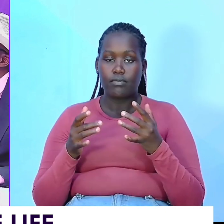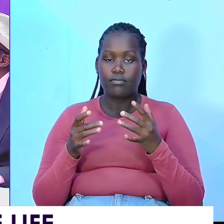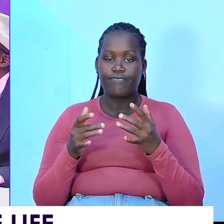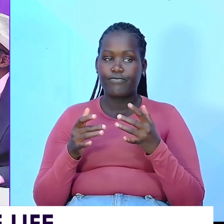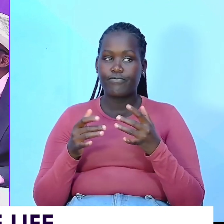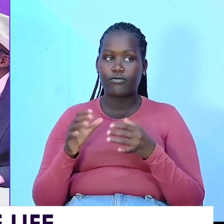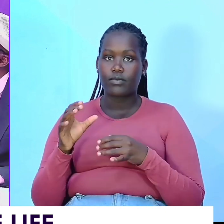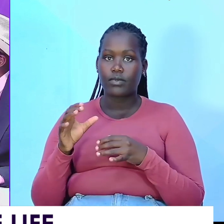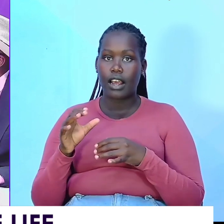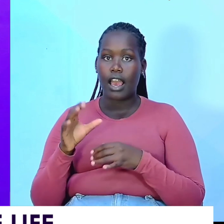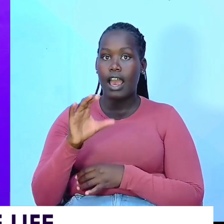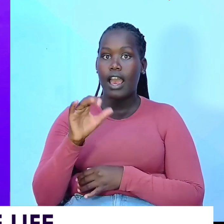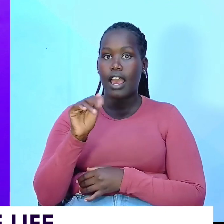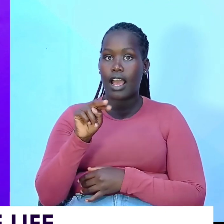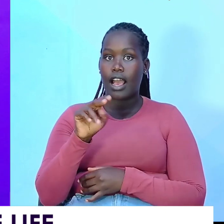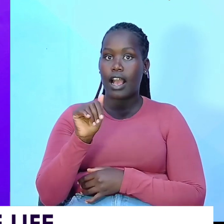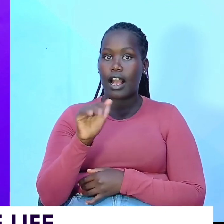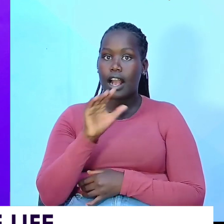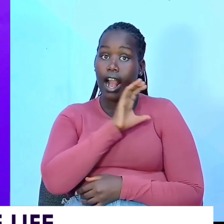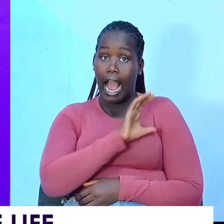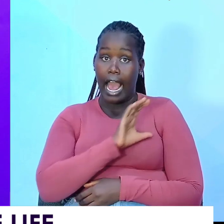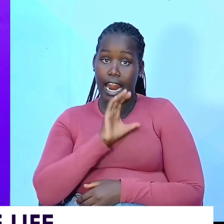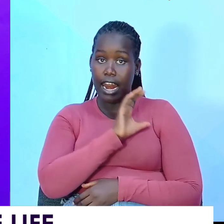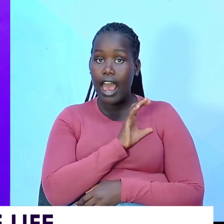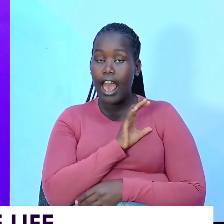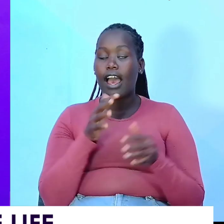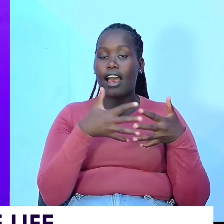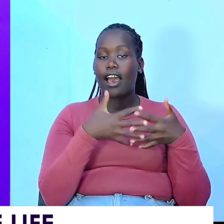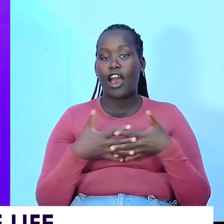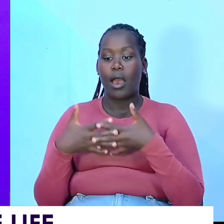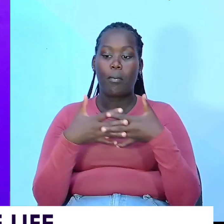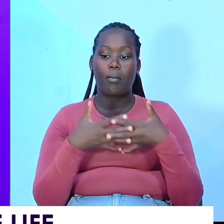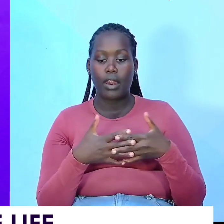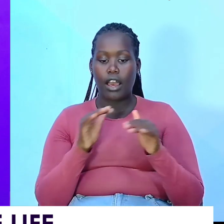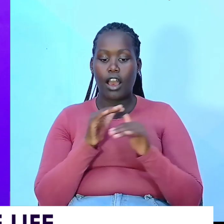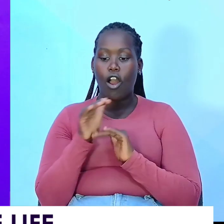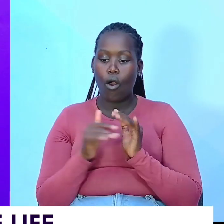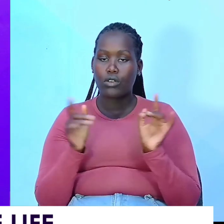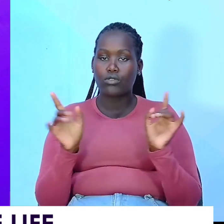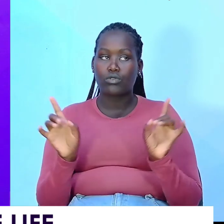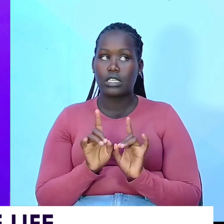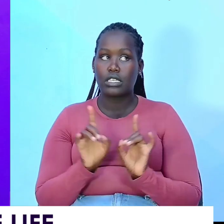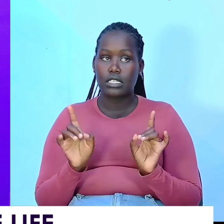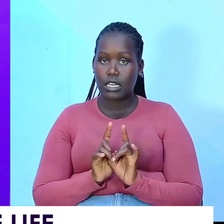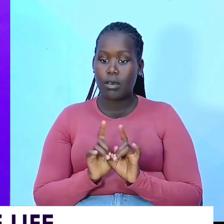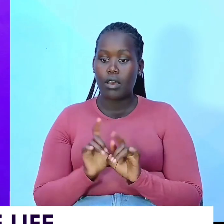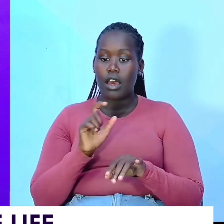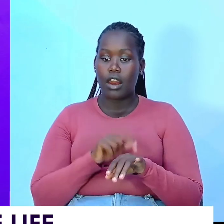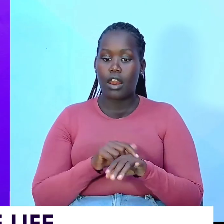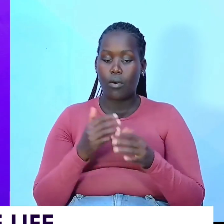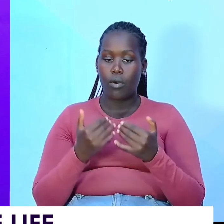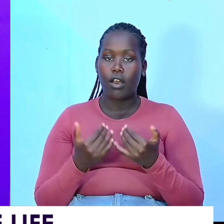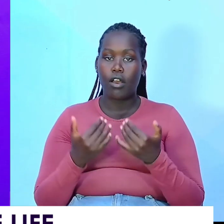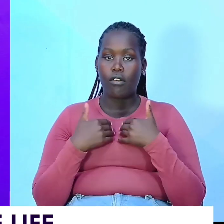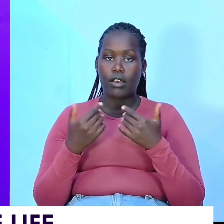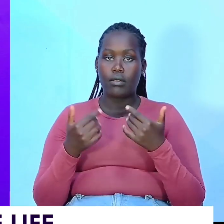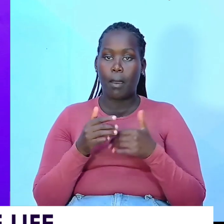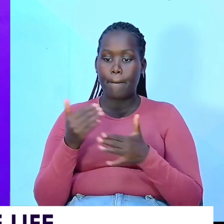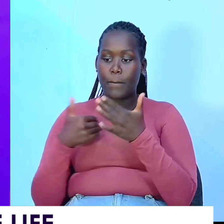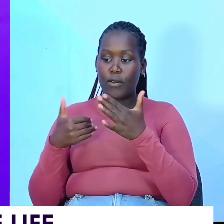in America. We are all in the same boat. So as we were going for the break, we were just looking